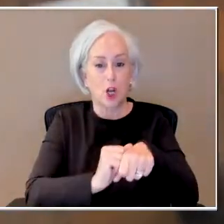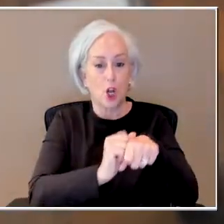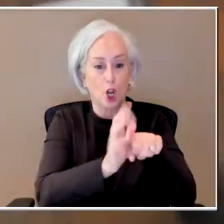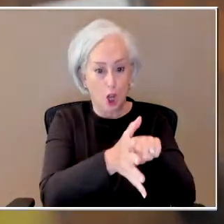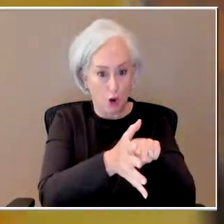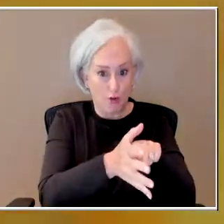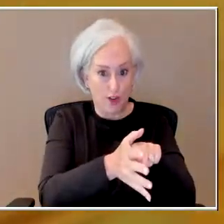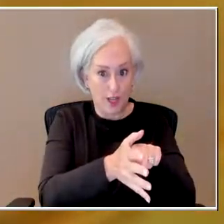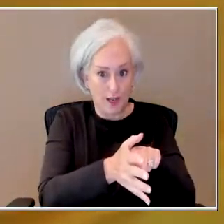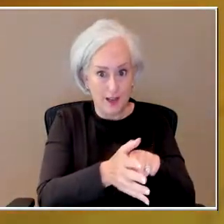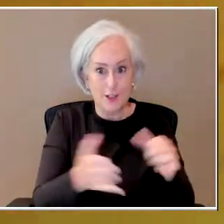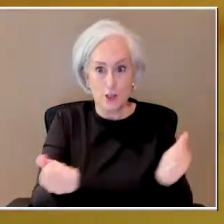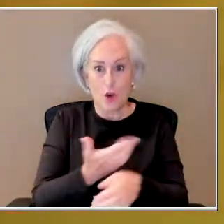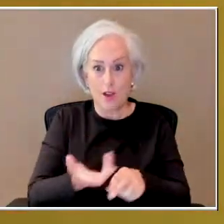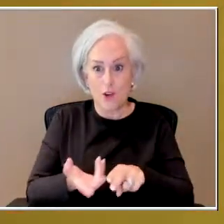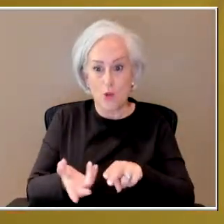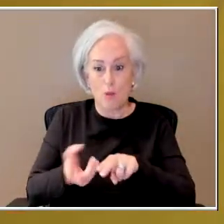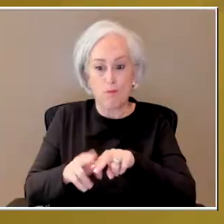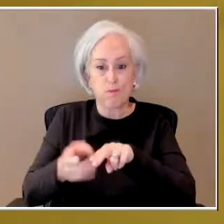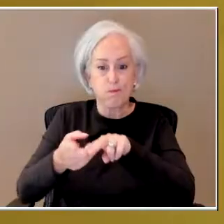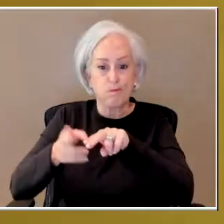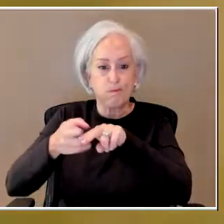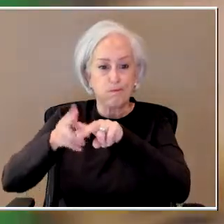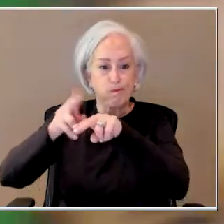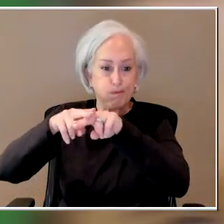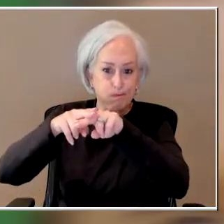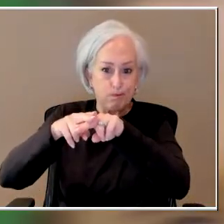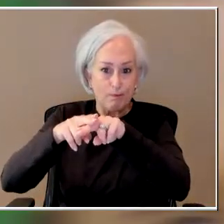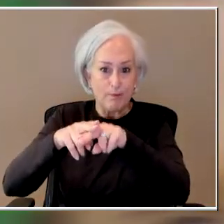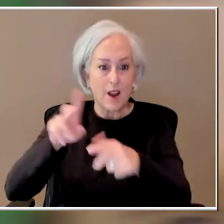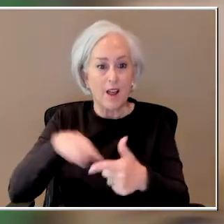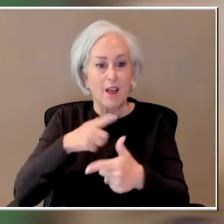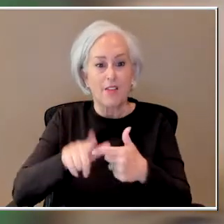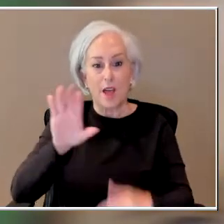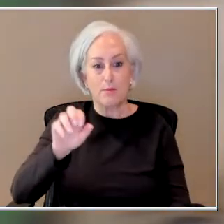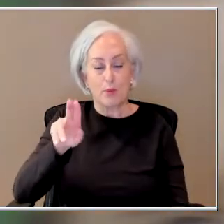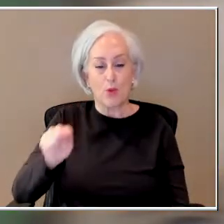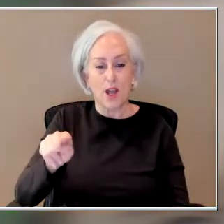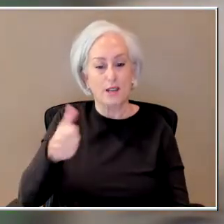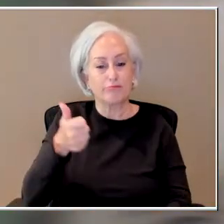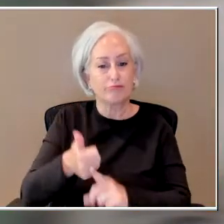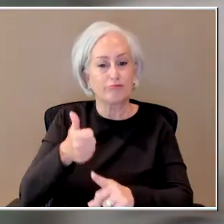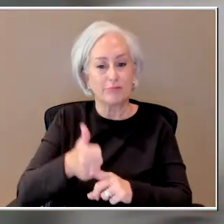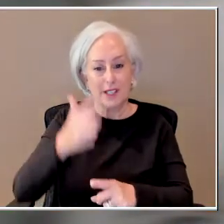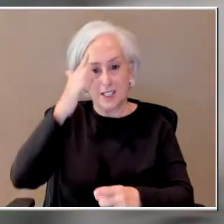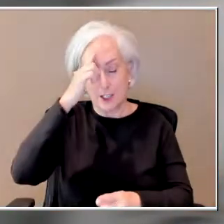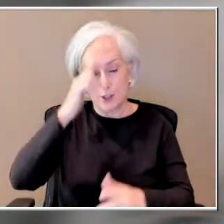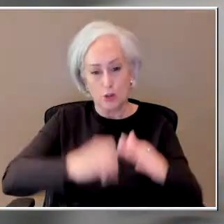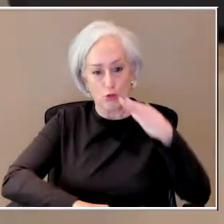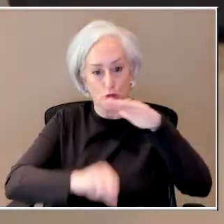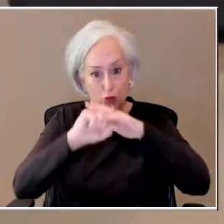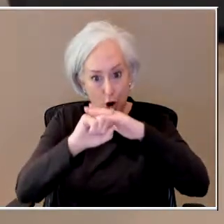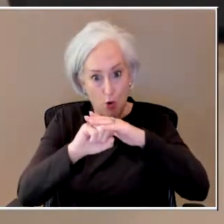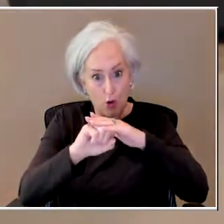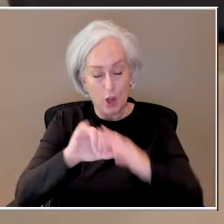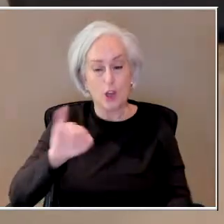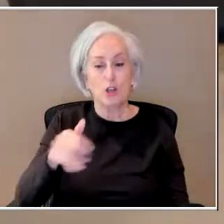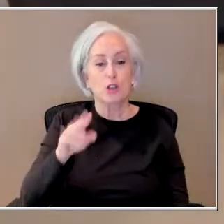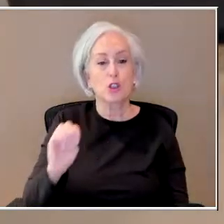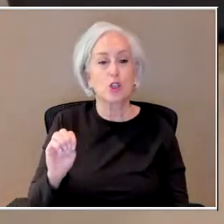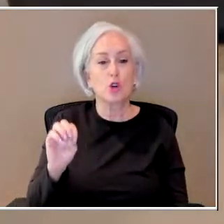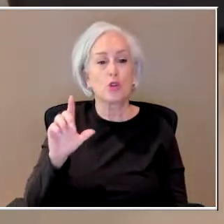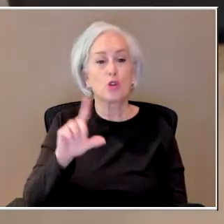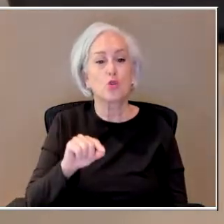gaining weight. And Brennan had a stroke at that time too, in June of 2020. Jessica buckled